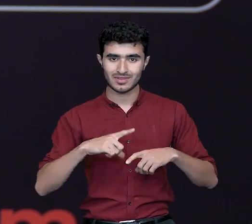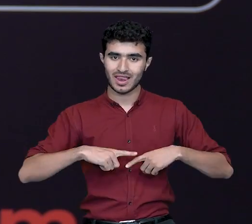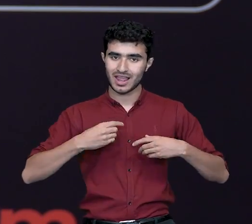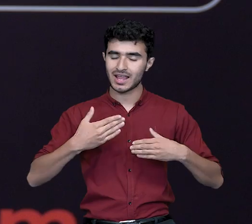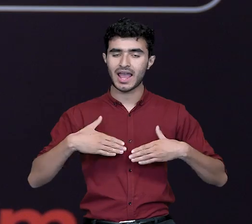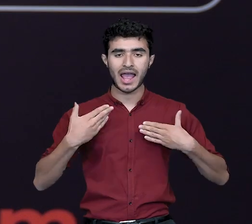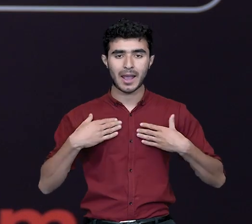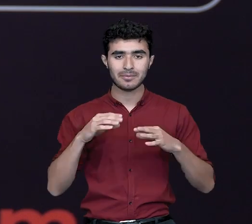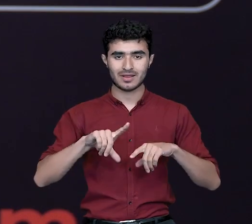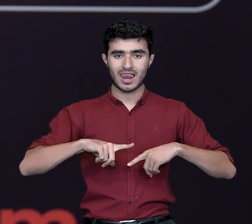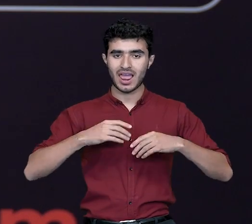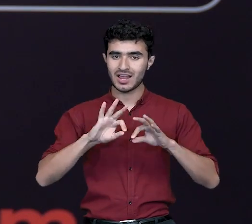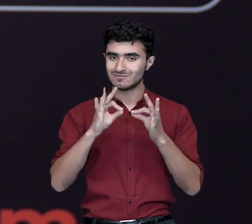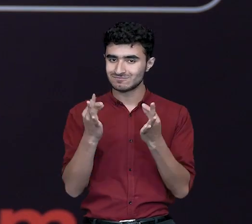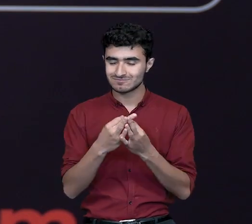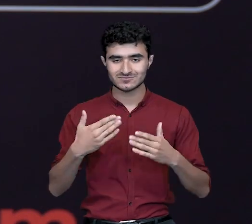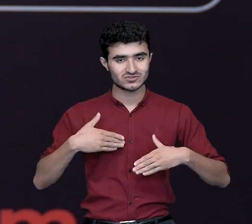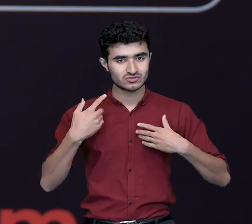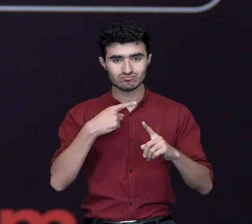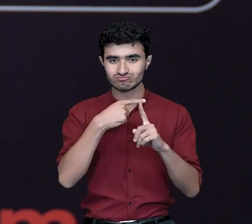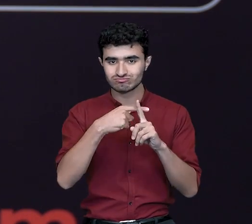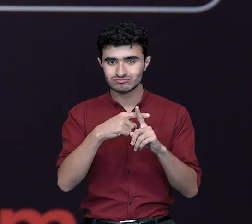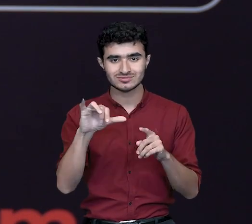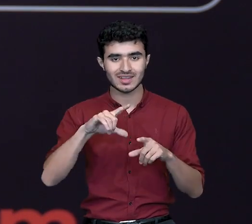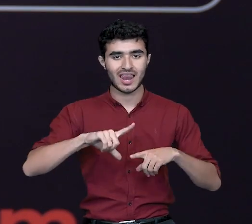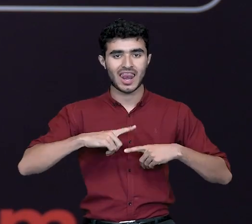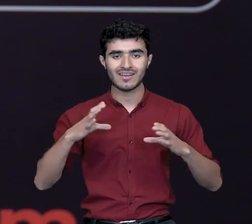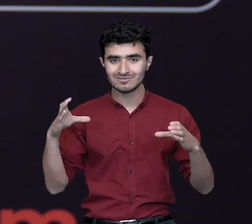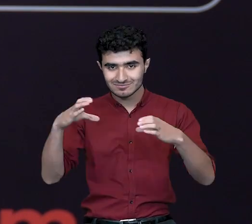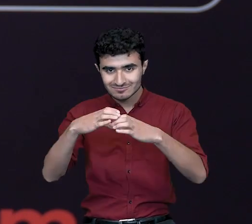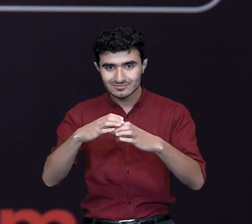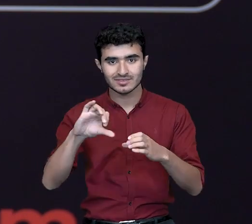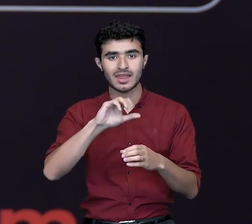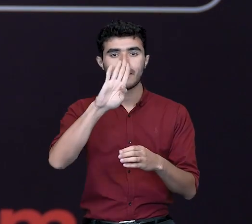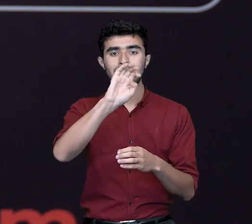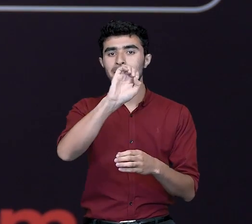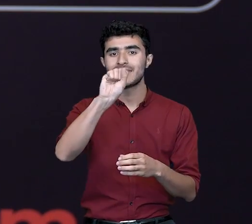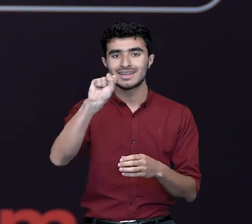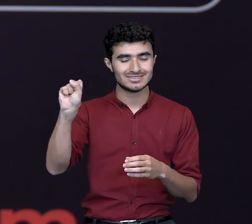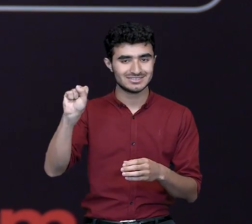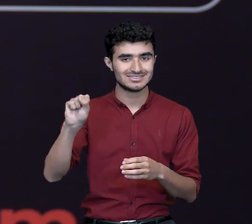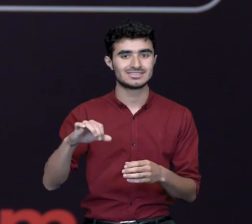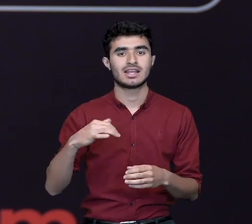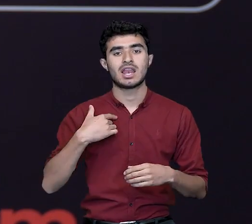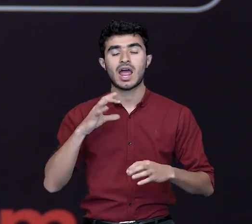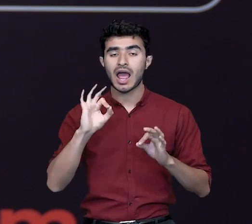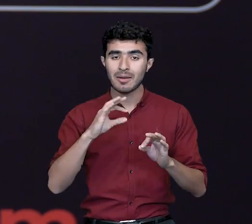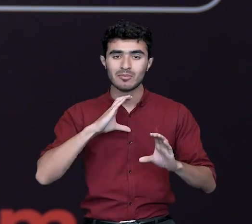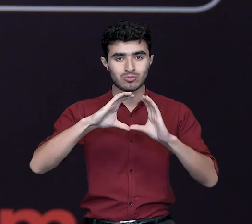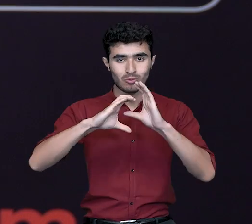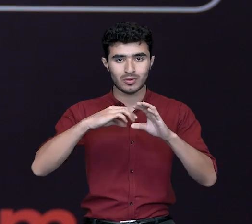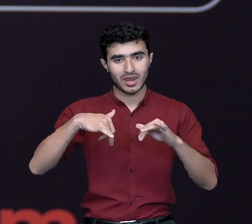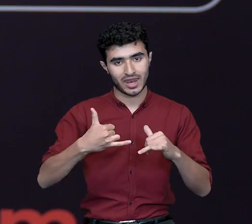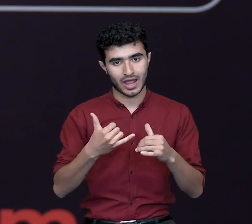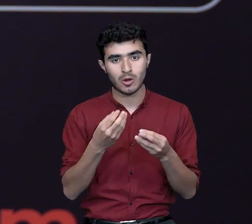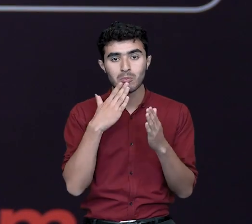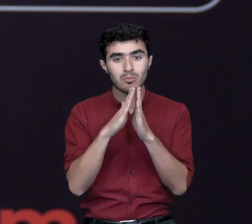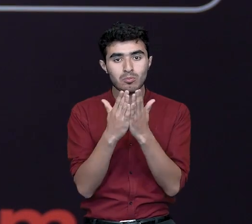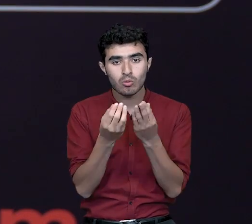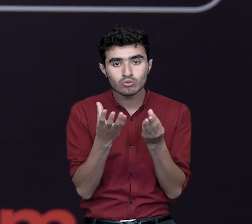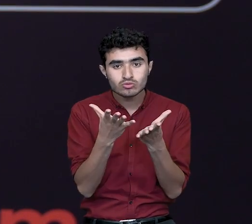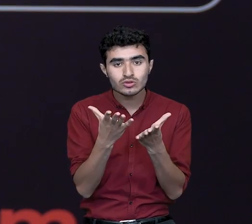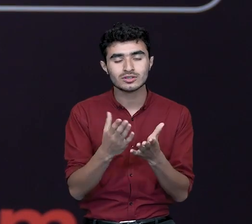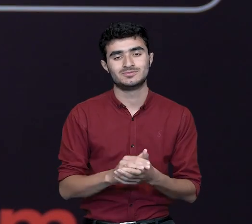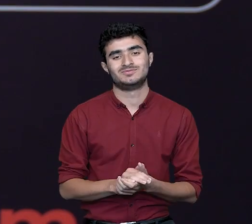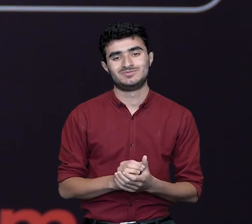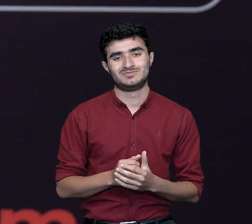family, we cherish our lives and live together like bees in a hive. So that's all from my side. Now let's read the book and